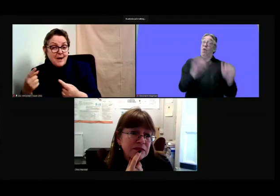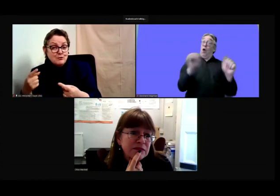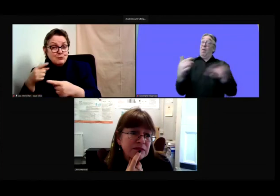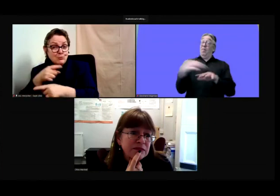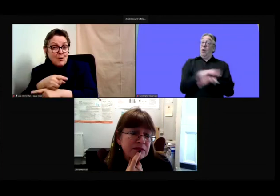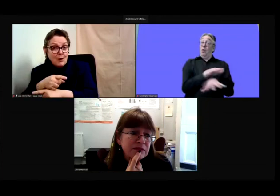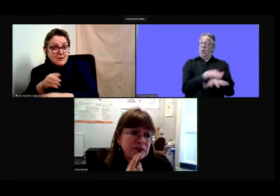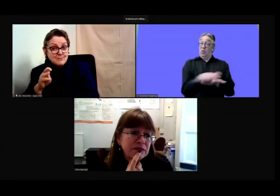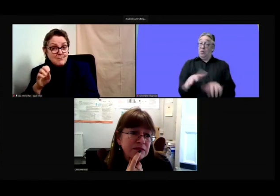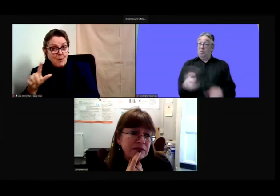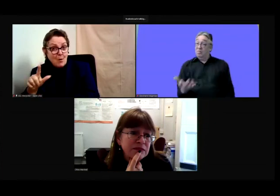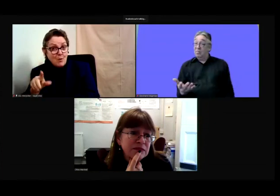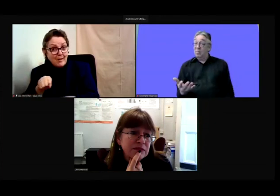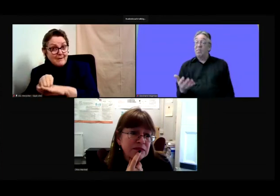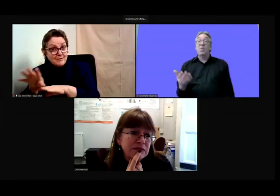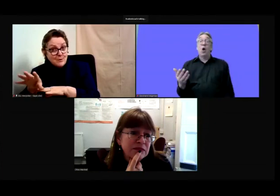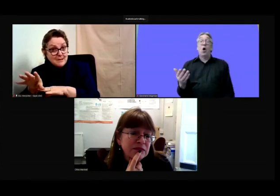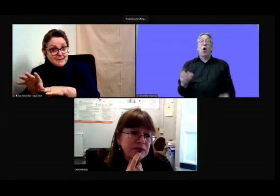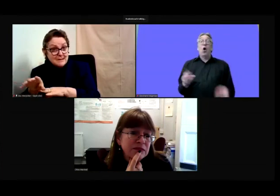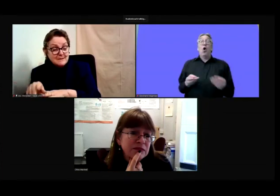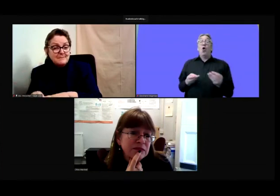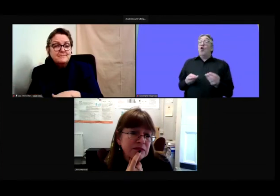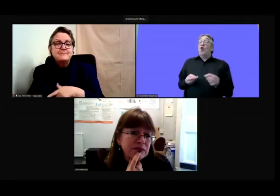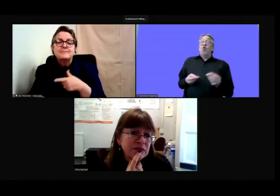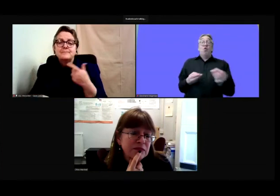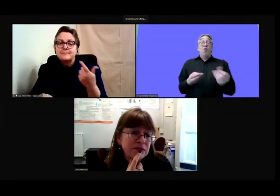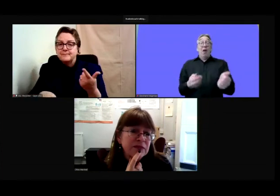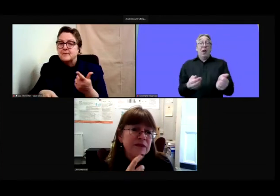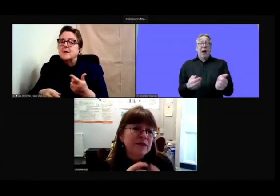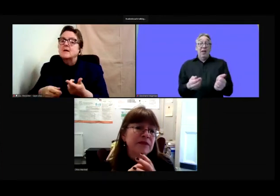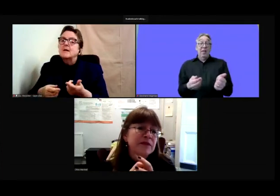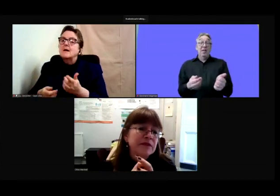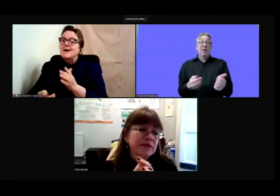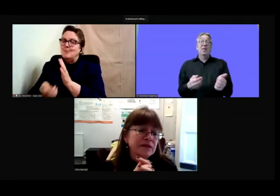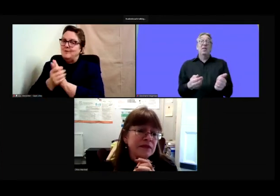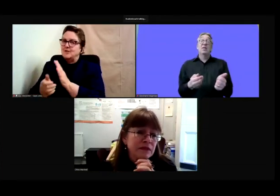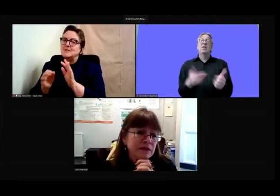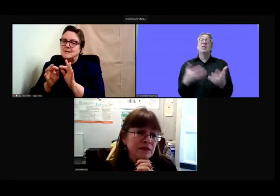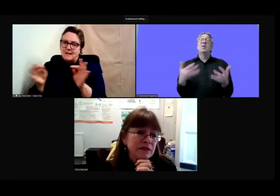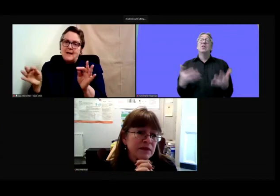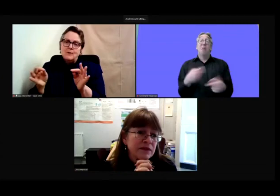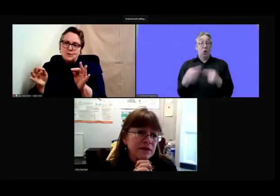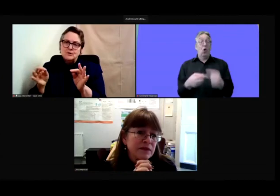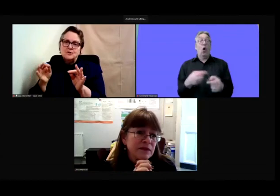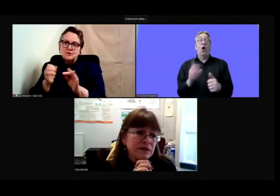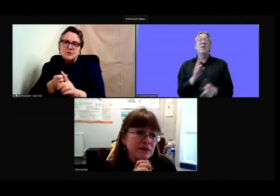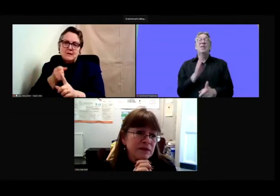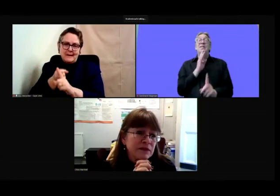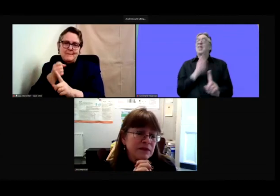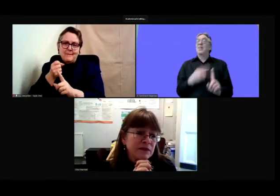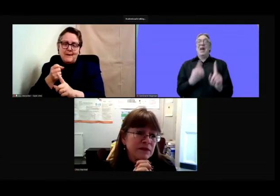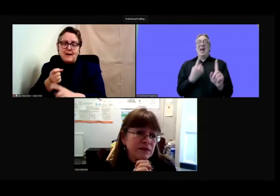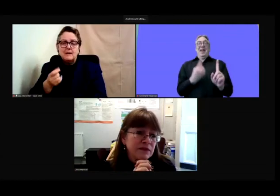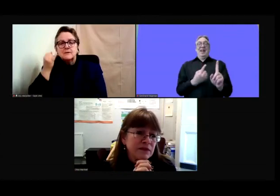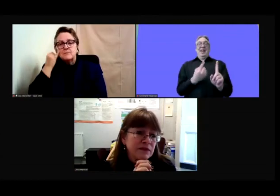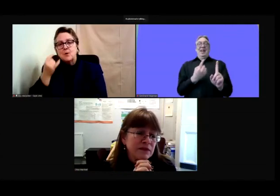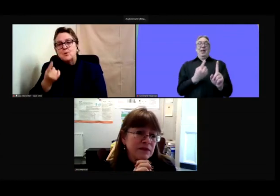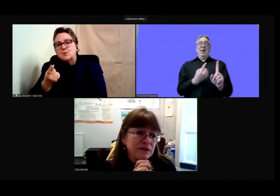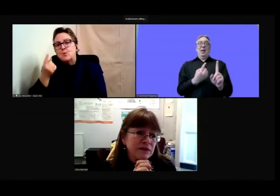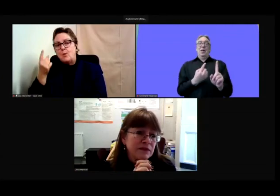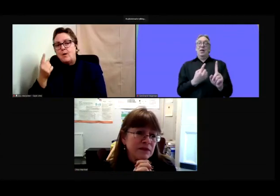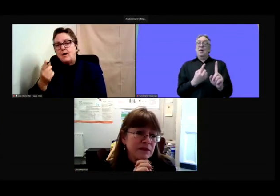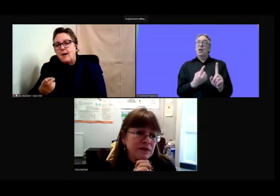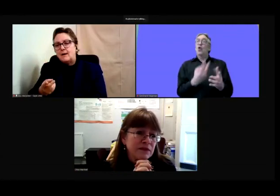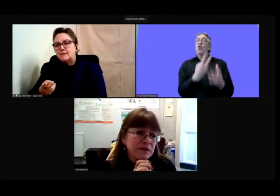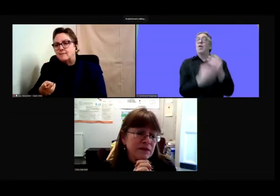Proficiency can certainly play a role. If there's one bimodal bilingual who is not as proficient as the